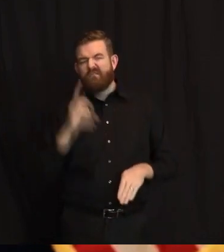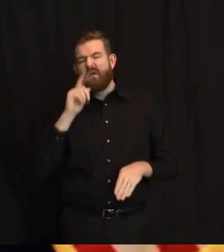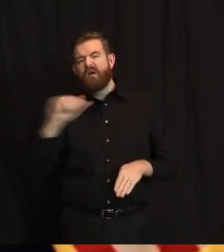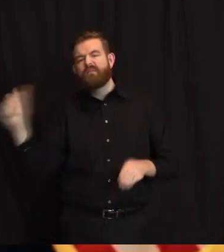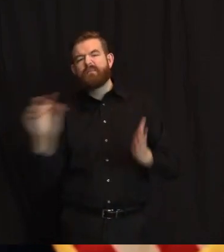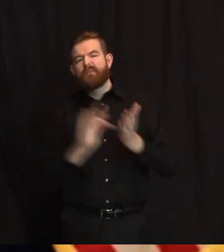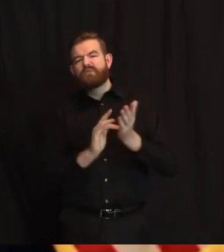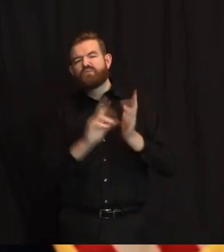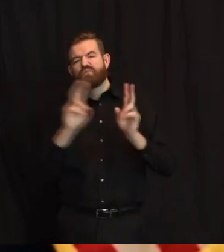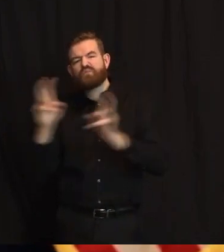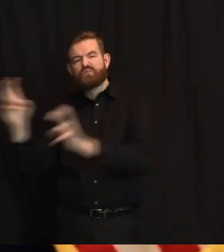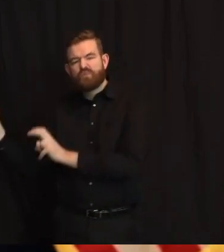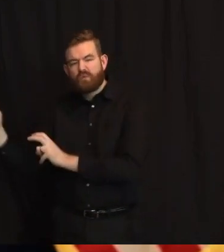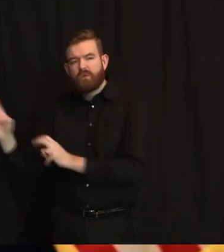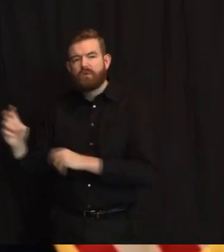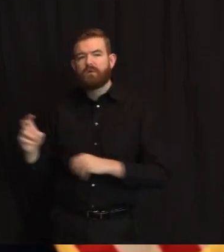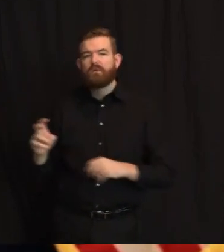1,932?